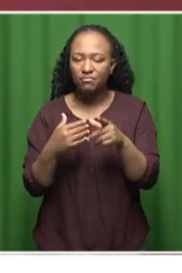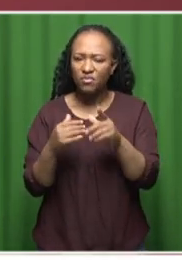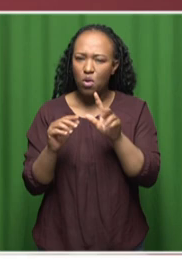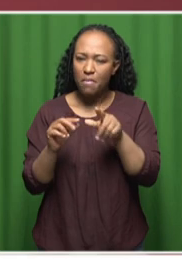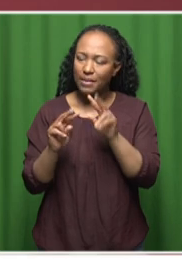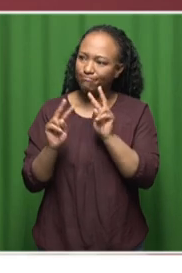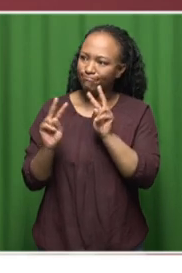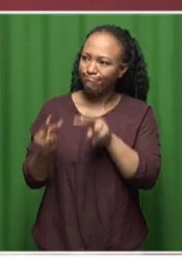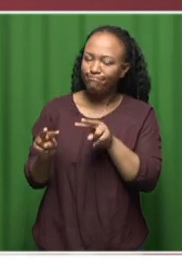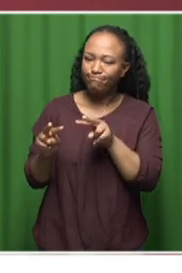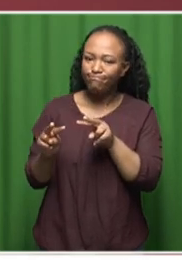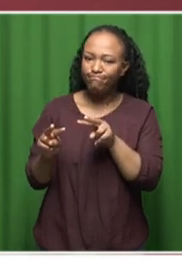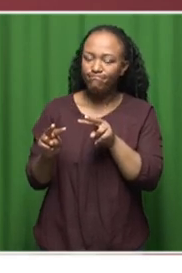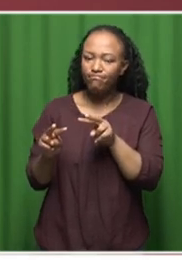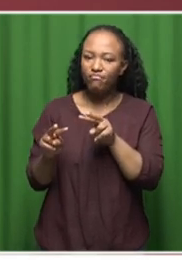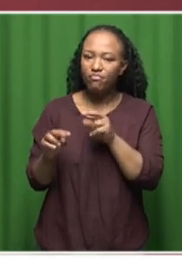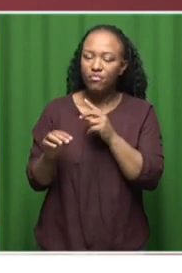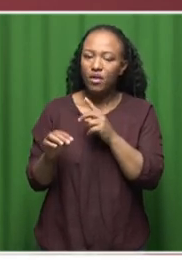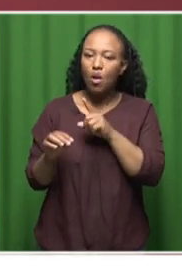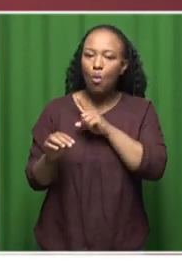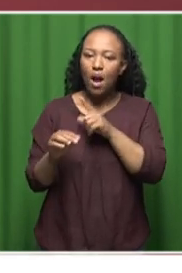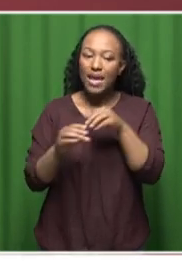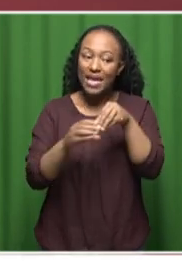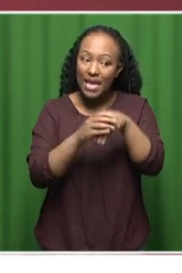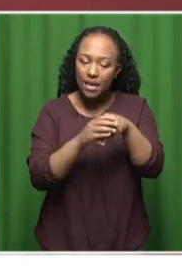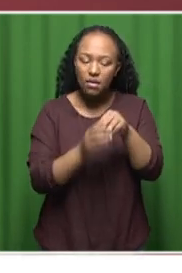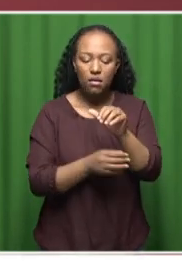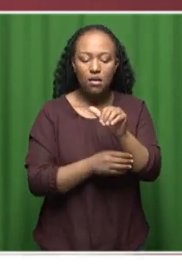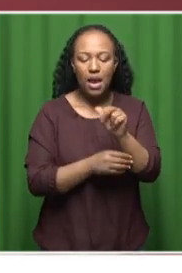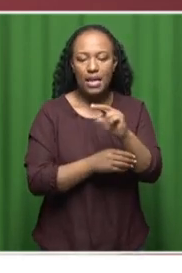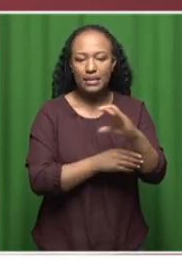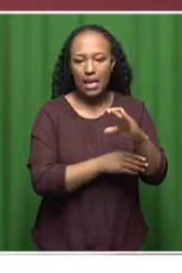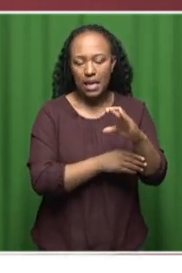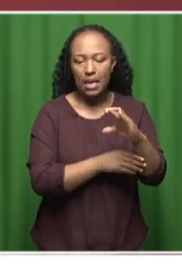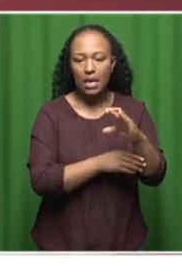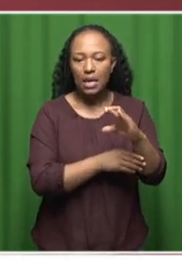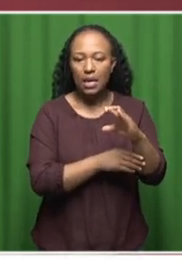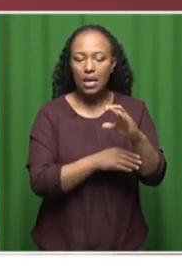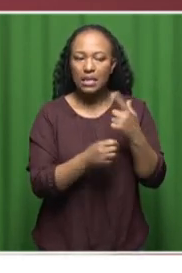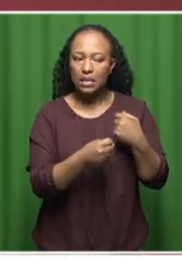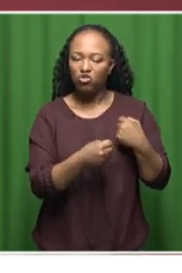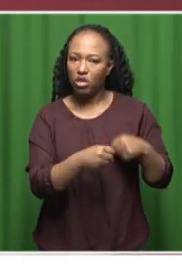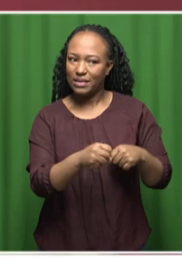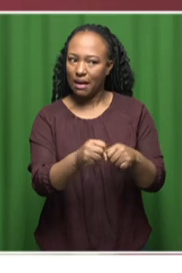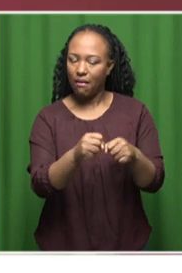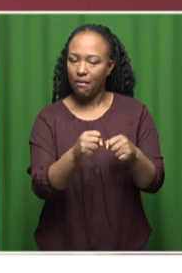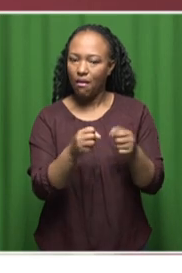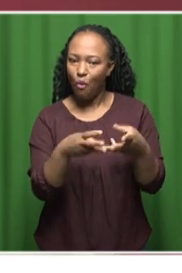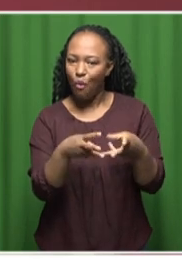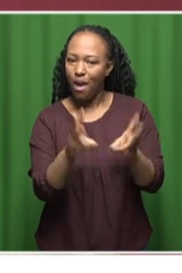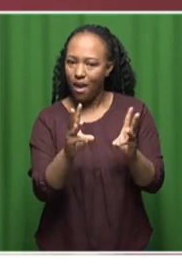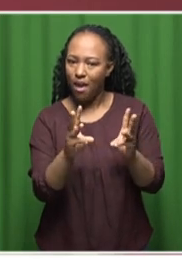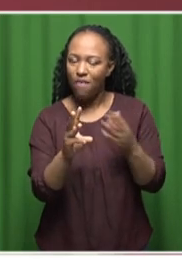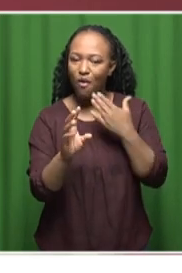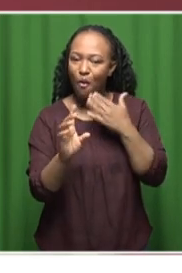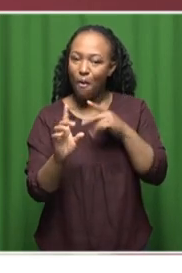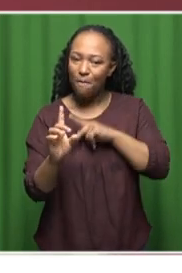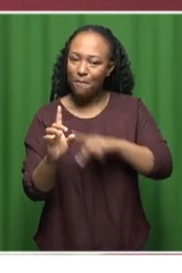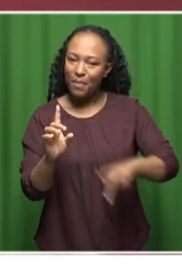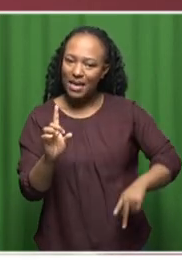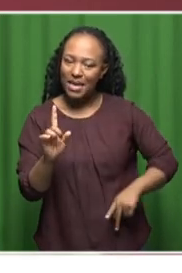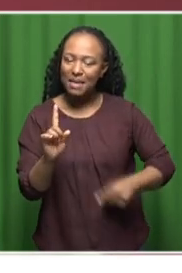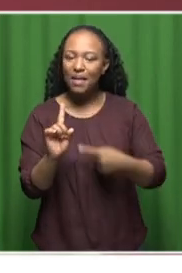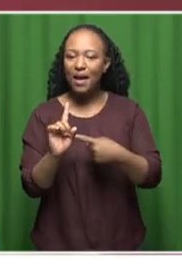it from the self-interest within ANC politics and also at the strategic level of a premier who